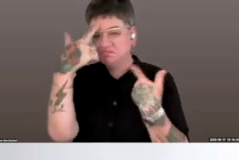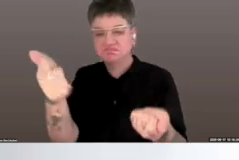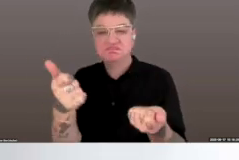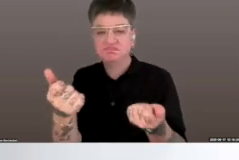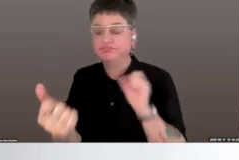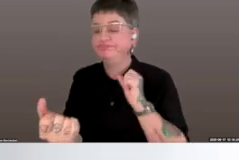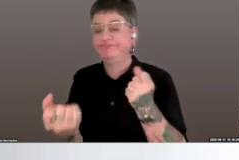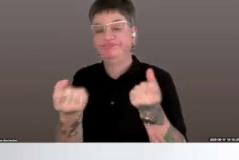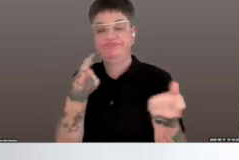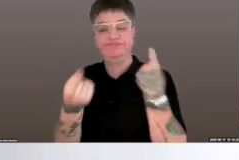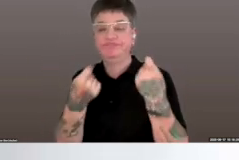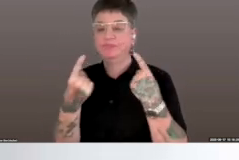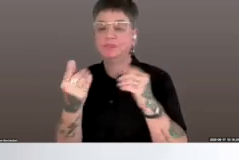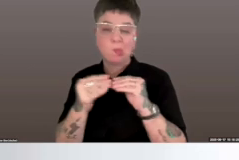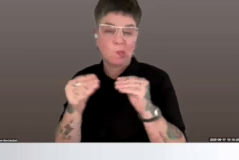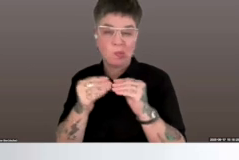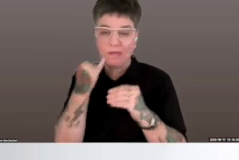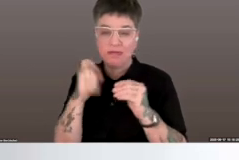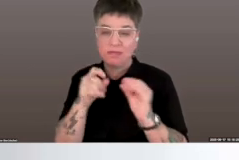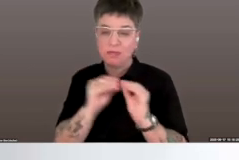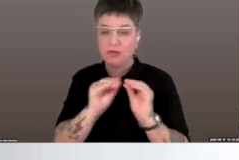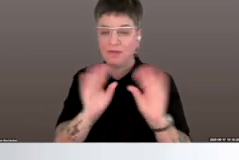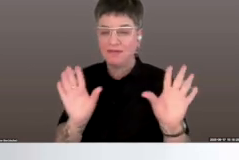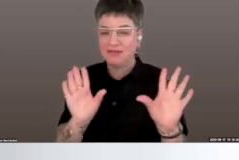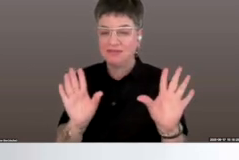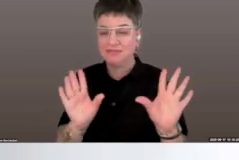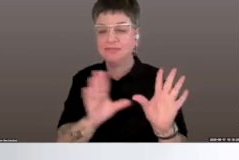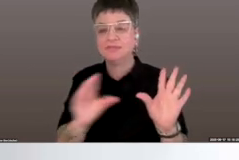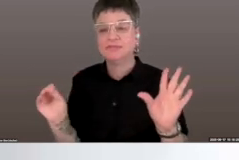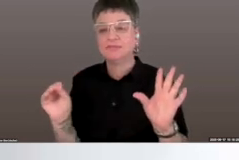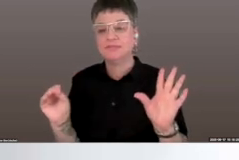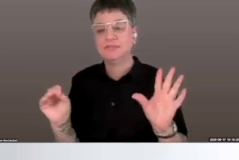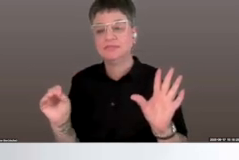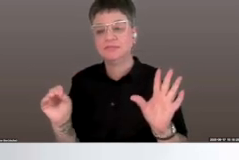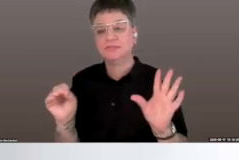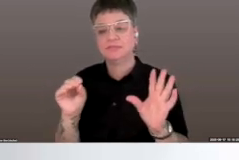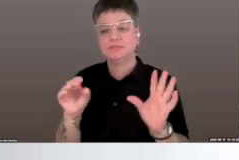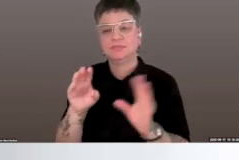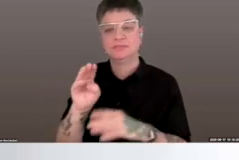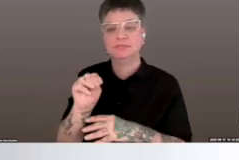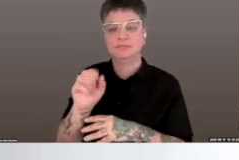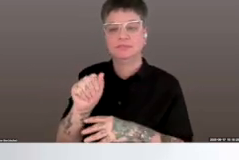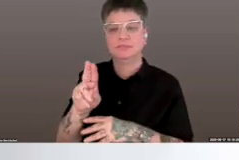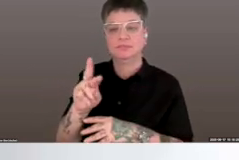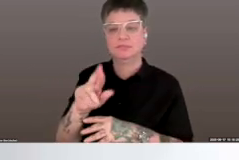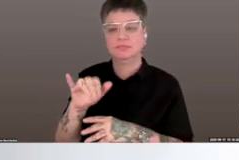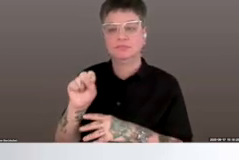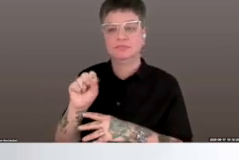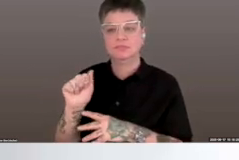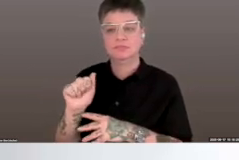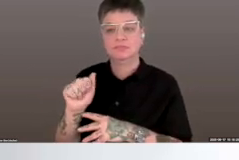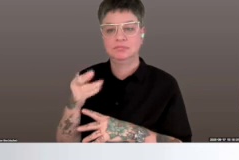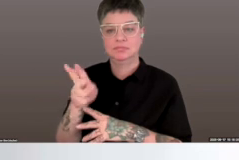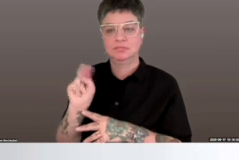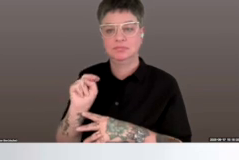you need clarification. And I did see that Marissa Brown did have her hand up, but has now put it back down. So I just wanted to pause and